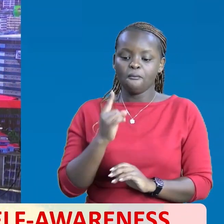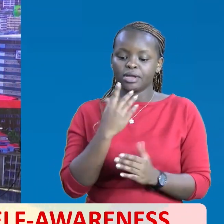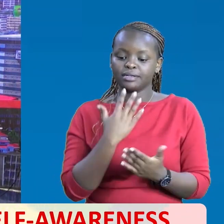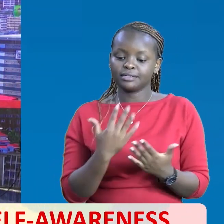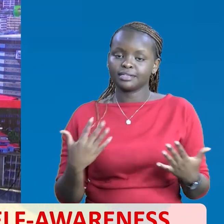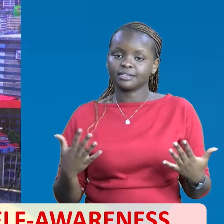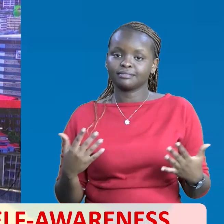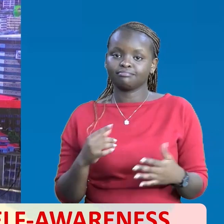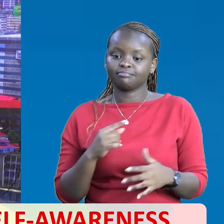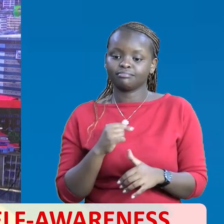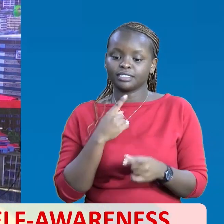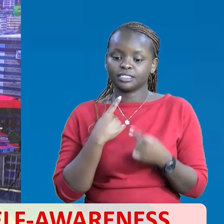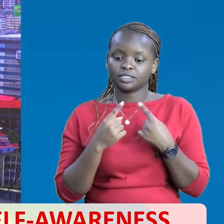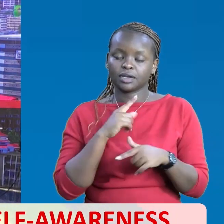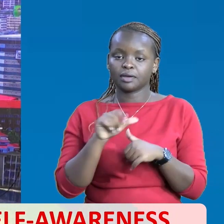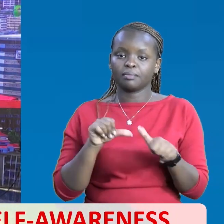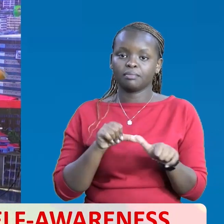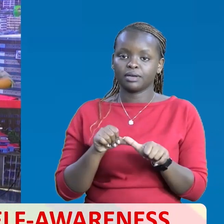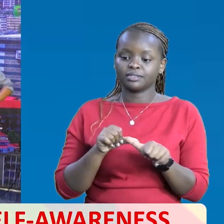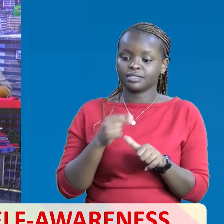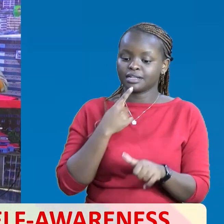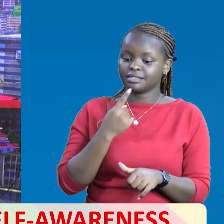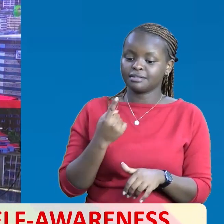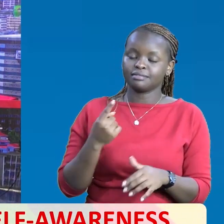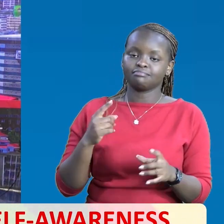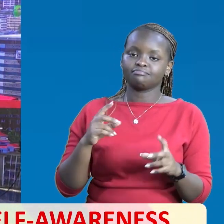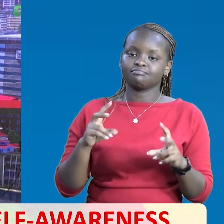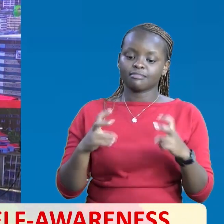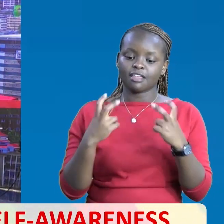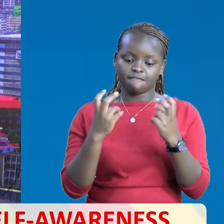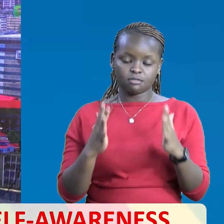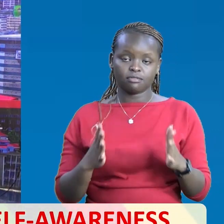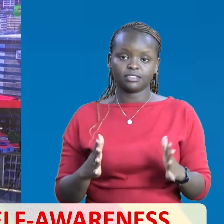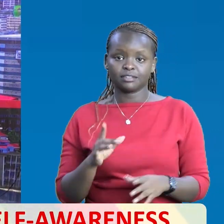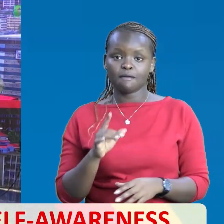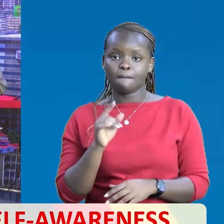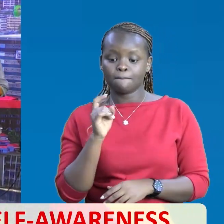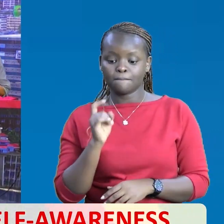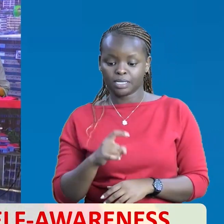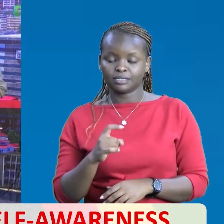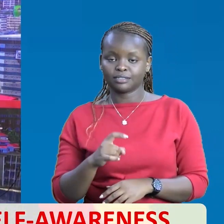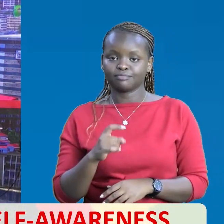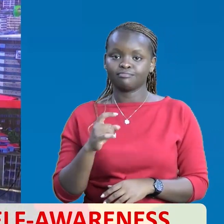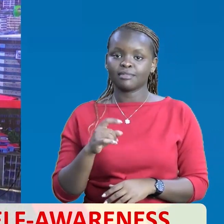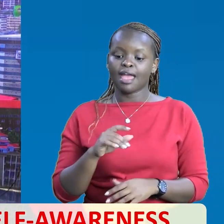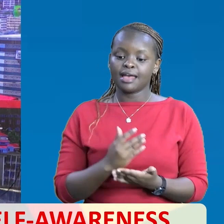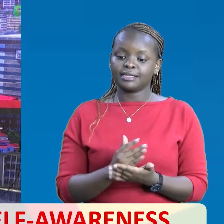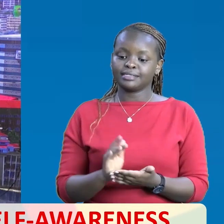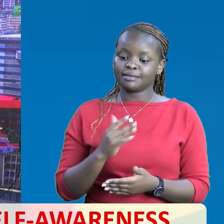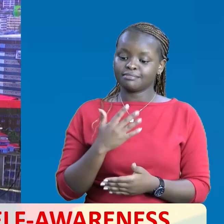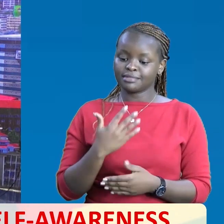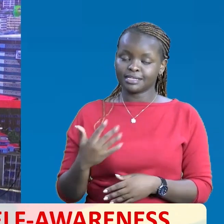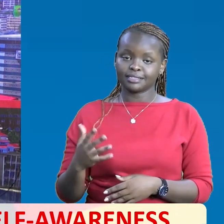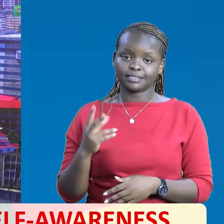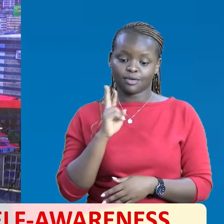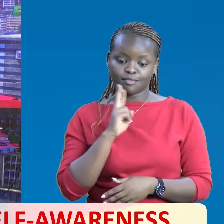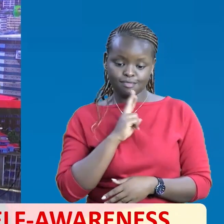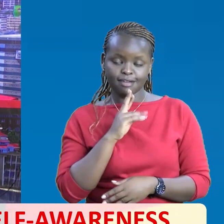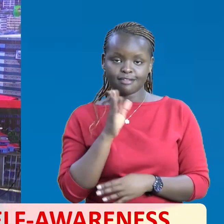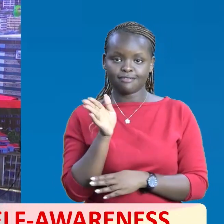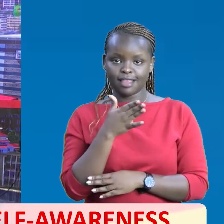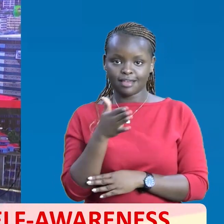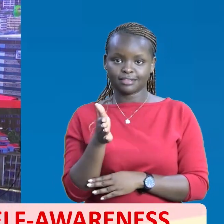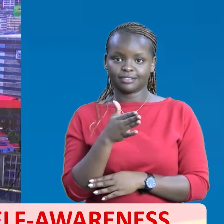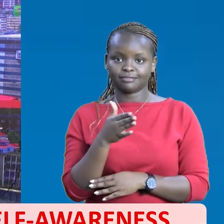talking about today and the one thing we really have to tell our viewers is that these are some of the things that are the red flags when tumeambiwa hapo hivi. So tafadhali, if